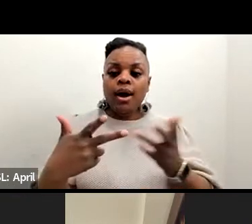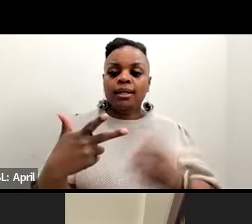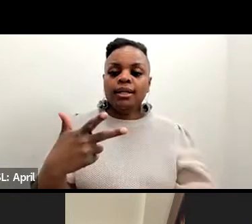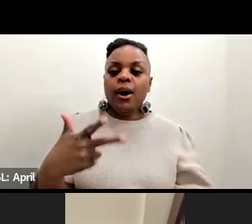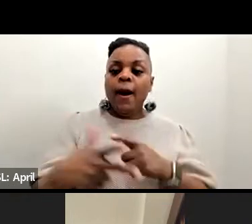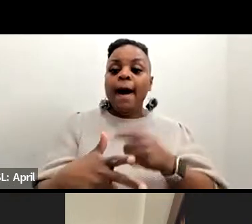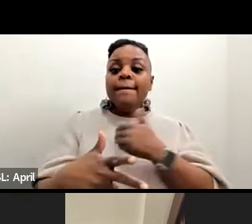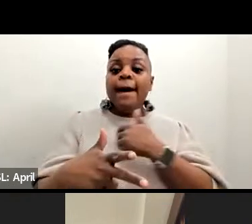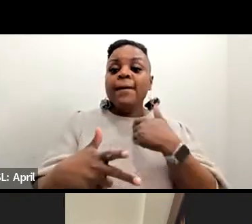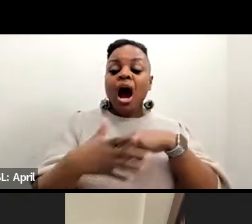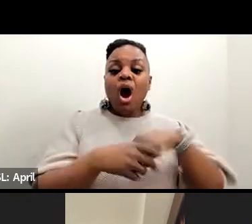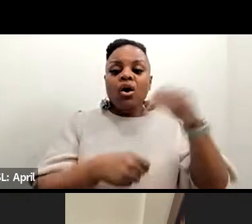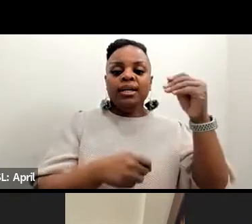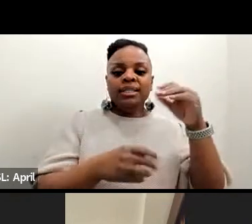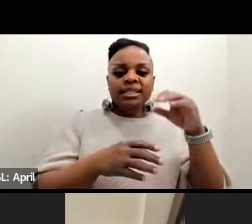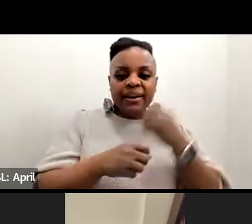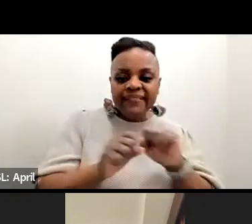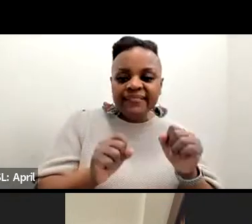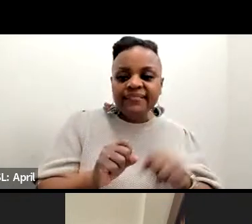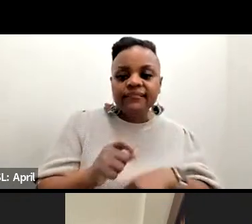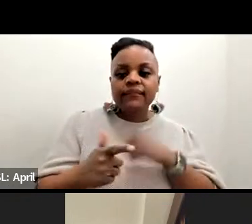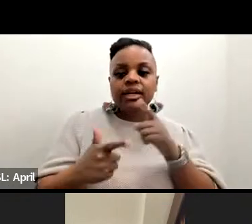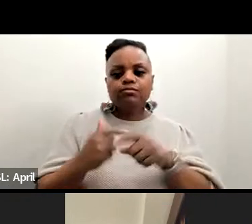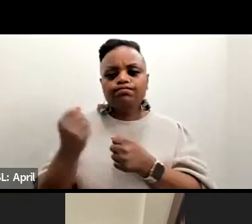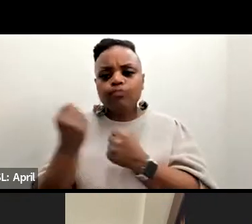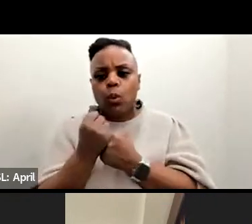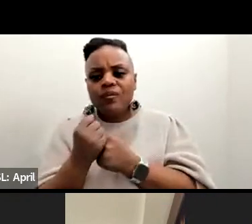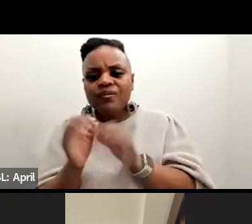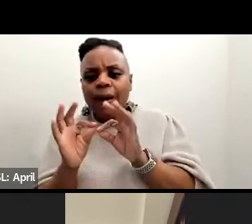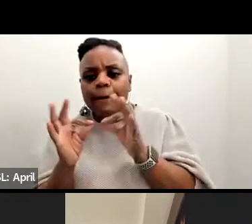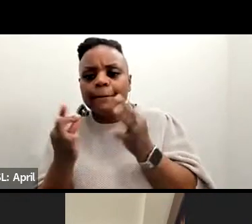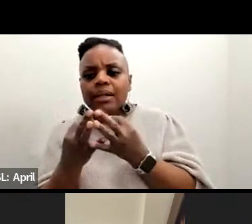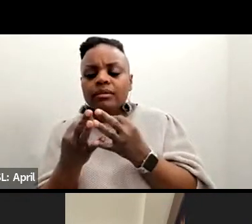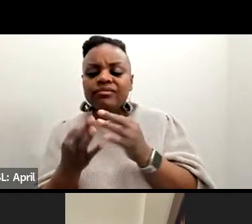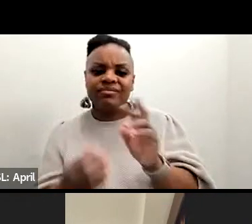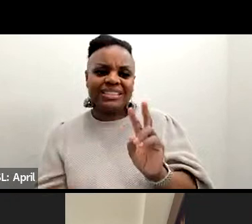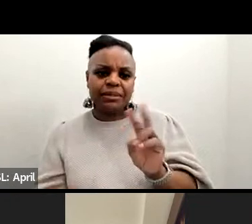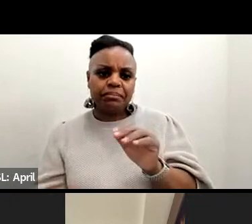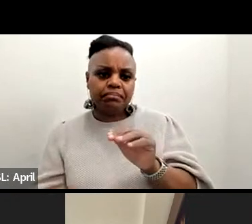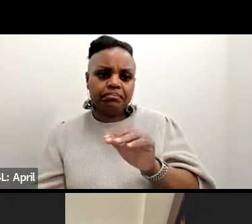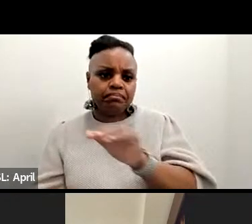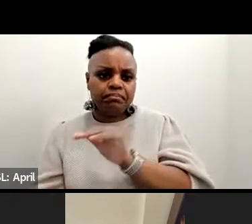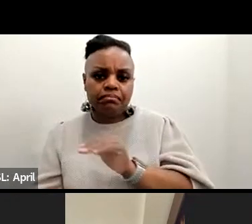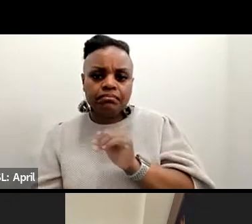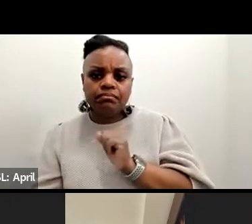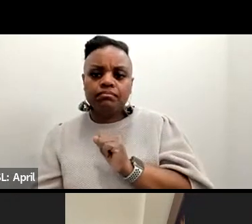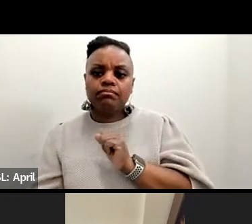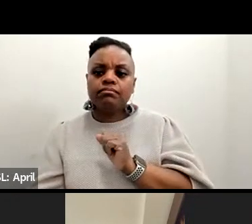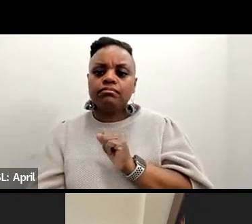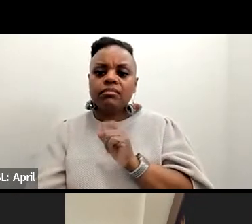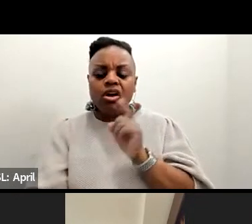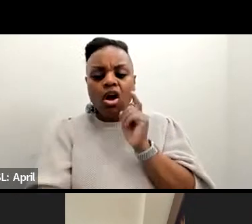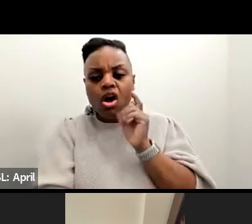victims. Hundreds of thousands of people, whether the families of the prisoners or the families of those who were